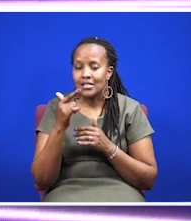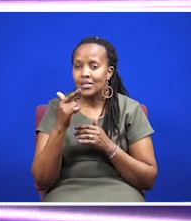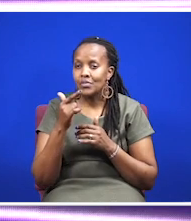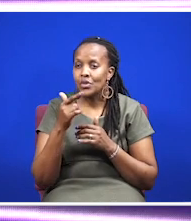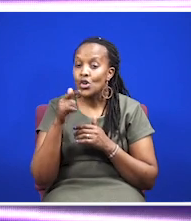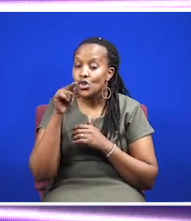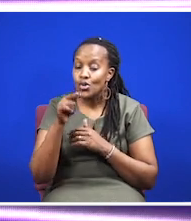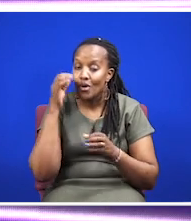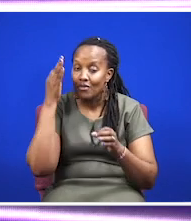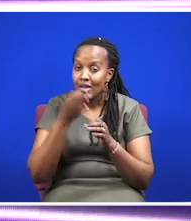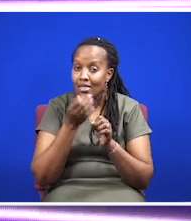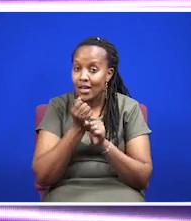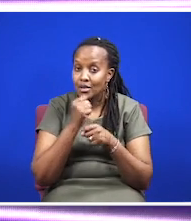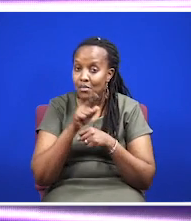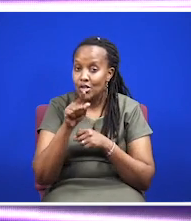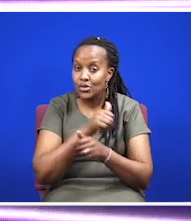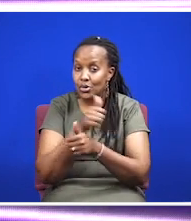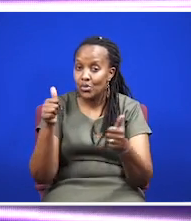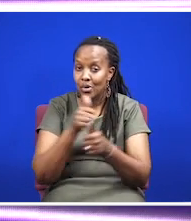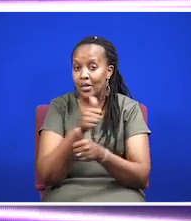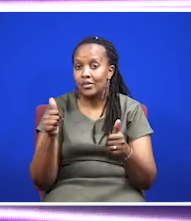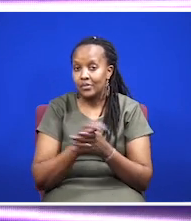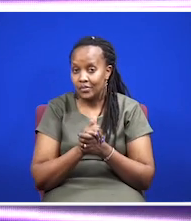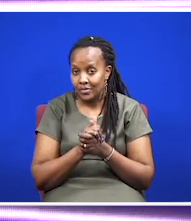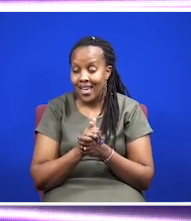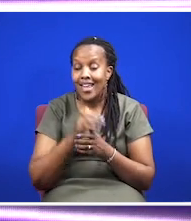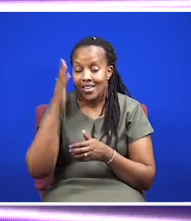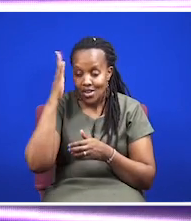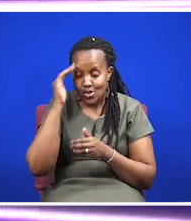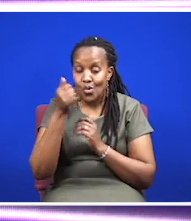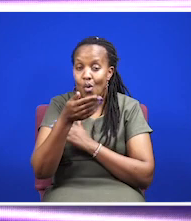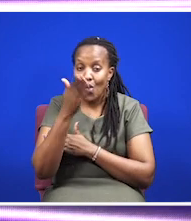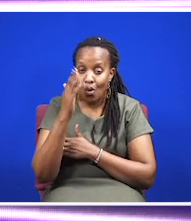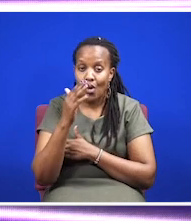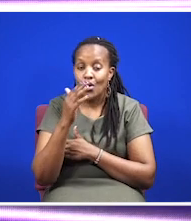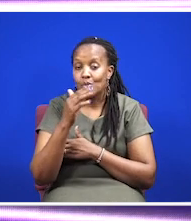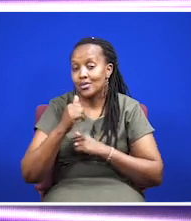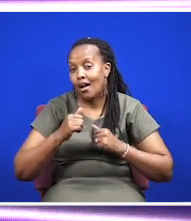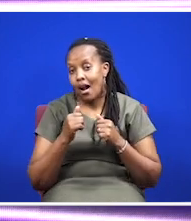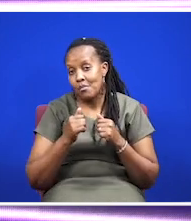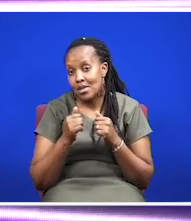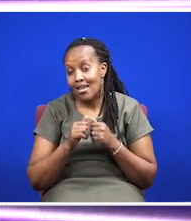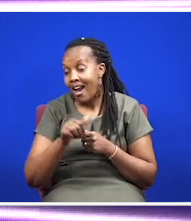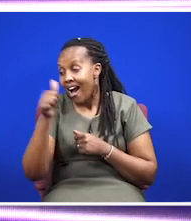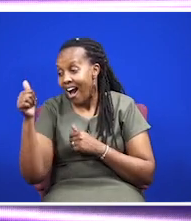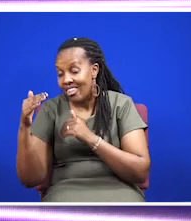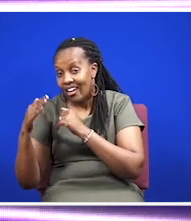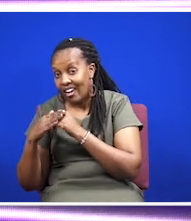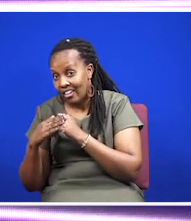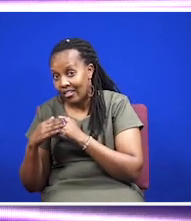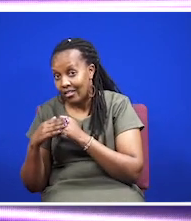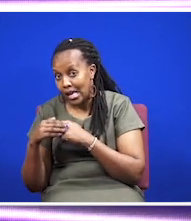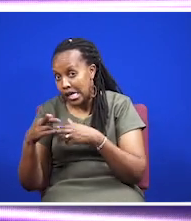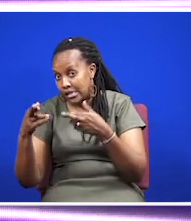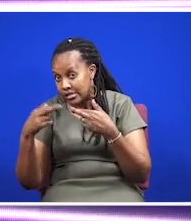he went away assured that God was happy with him, while the other 9 just took what had been given